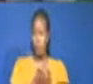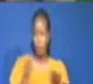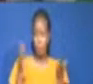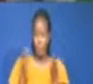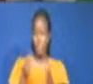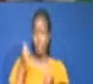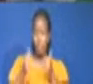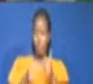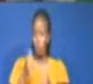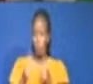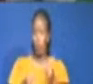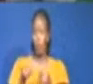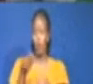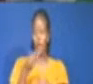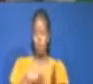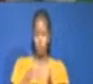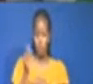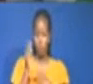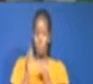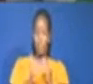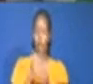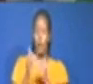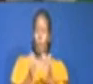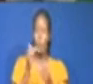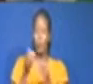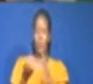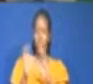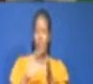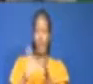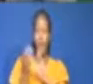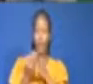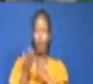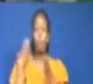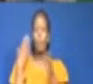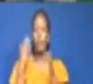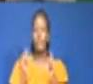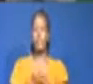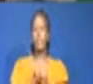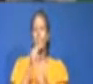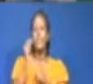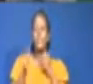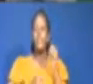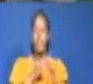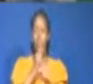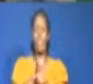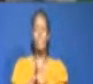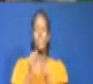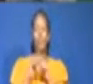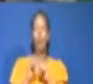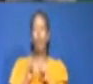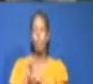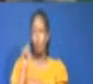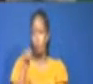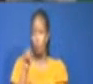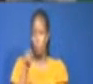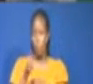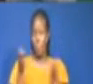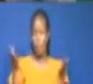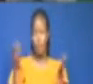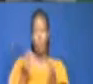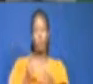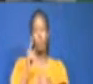in a transparent process about maybe 10 years ago, and this was one of the